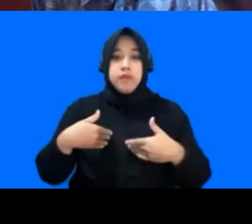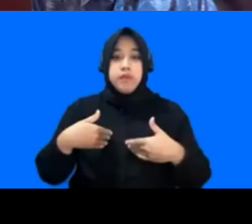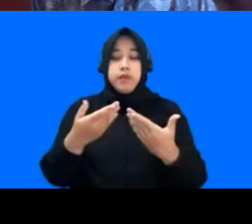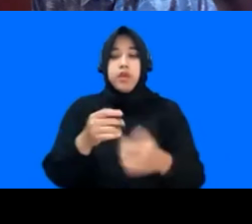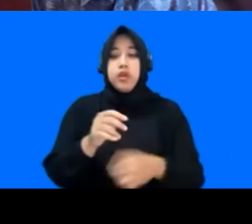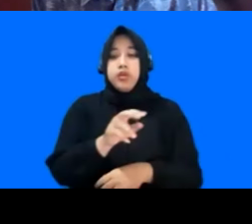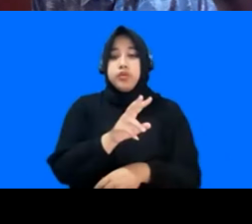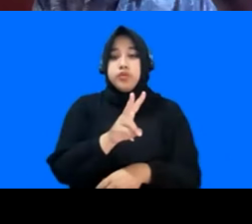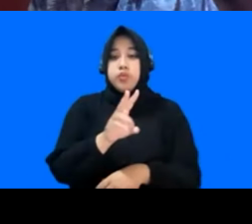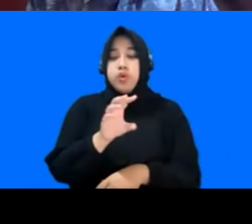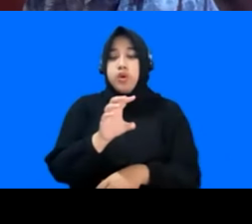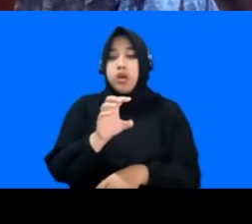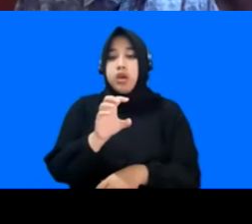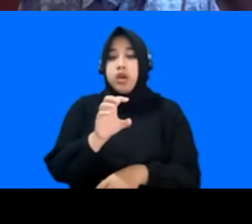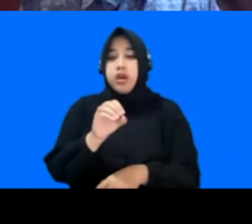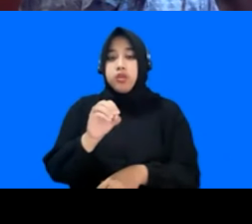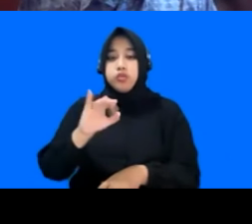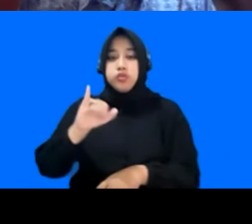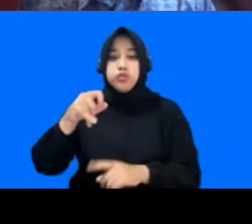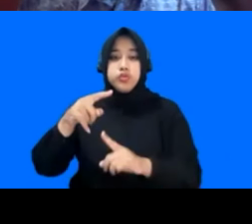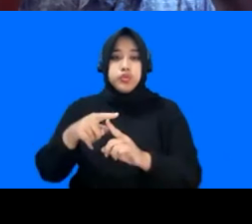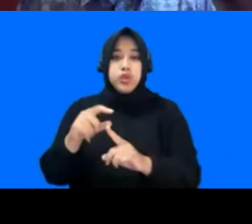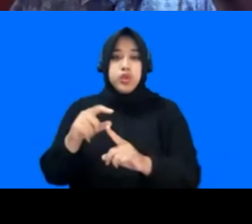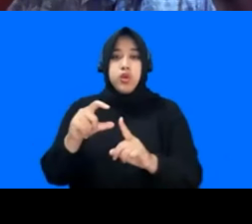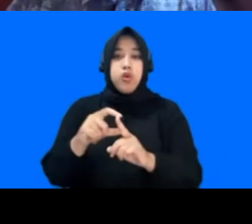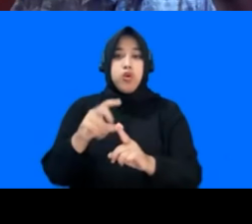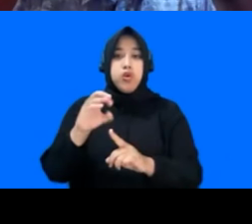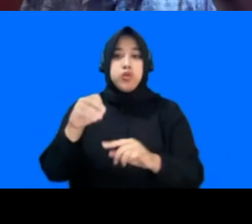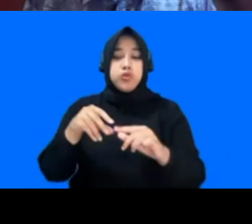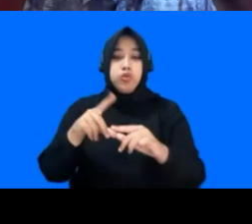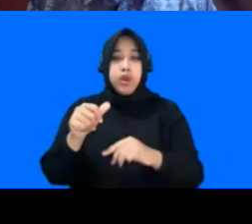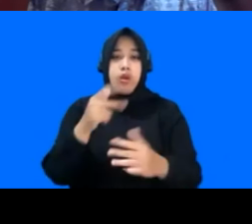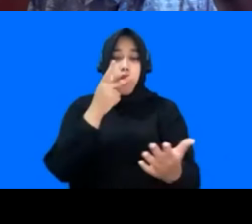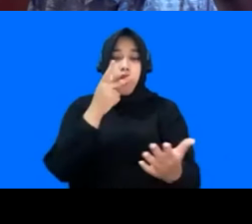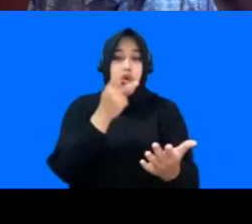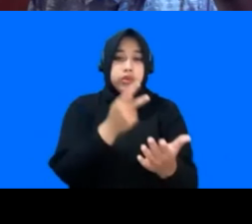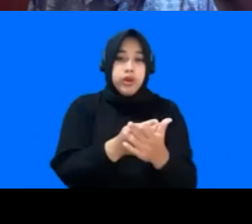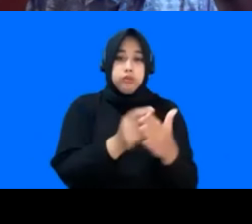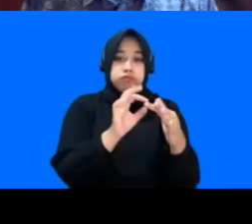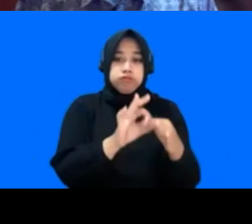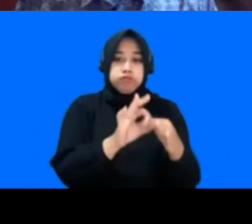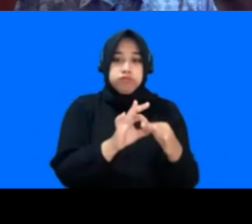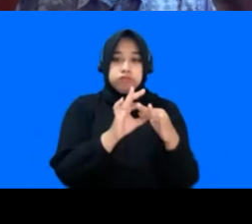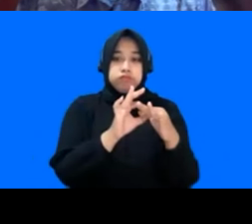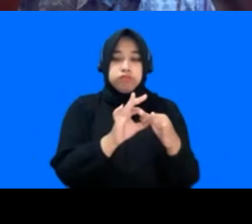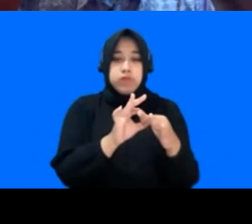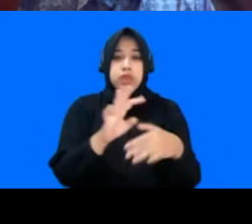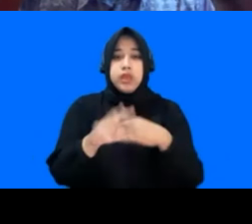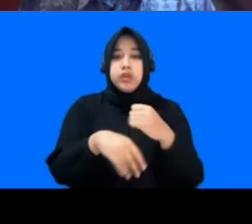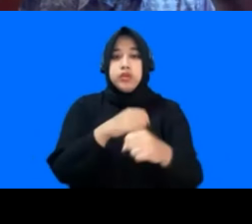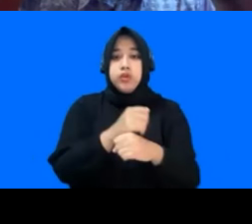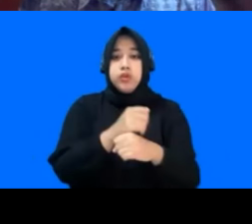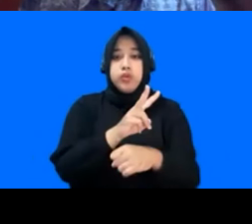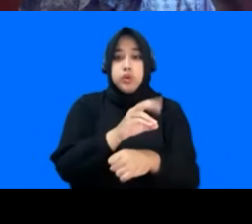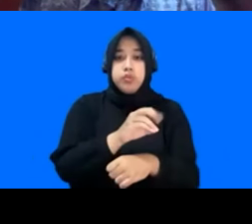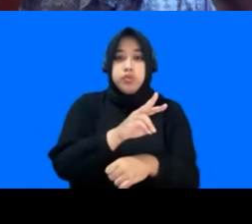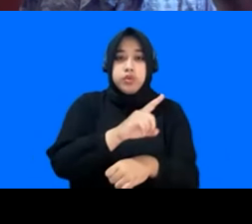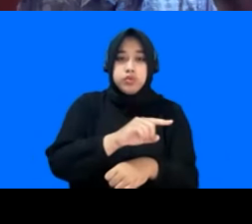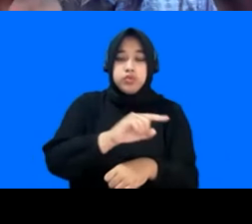budgets during 2021 and 2022 to enable drivers and public transport